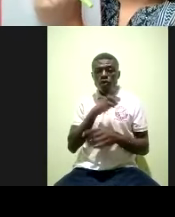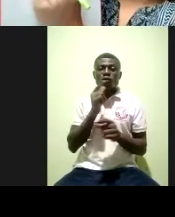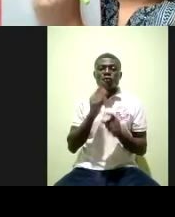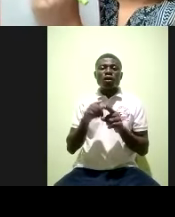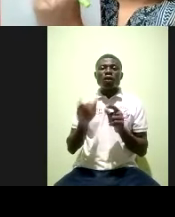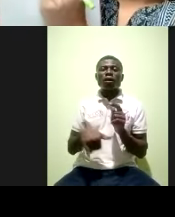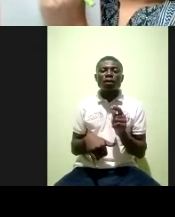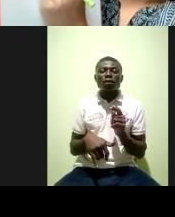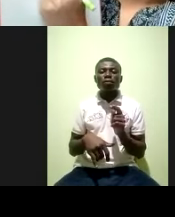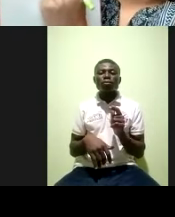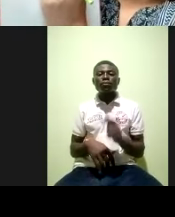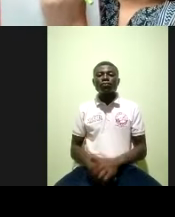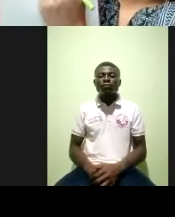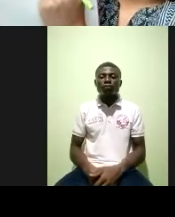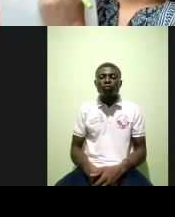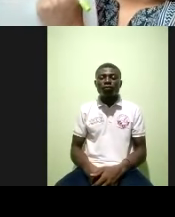TCH